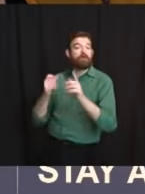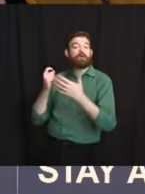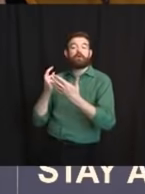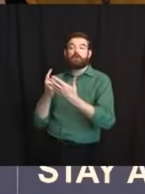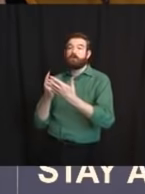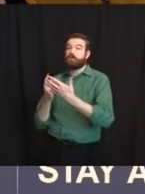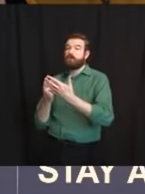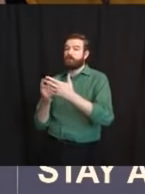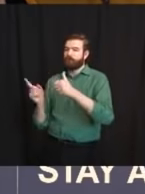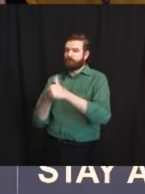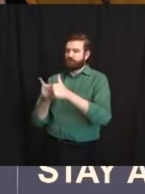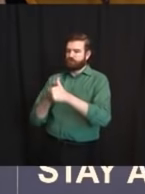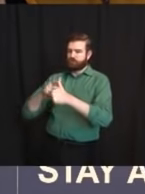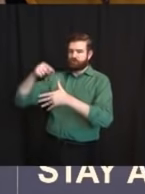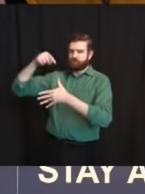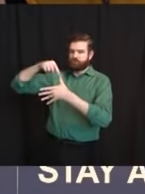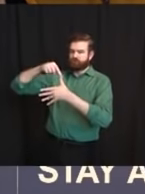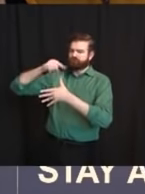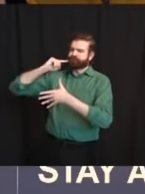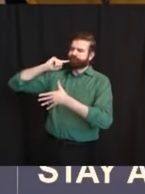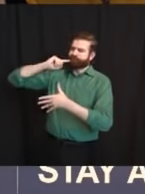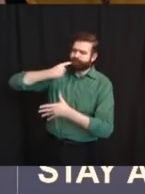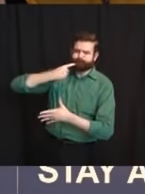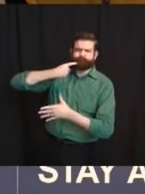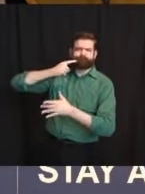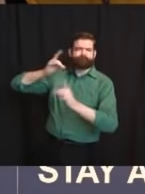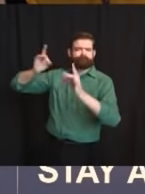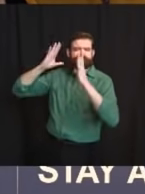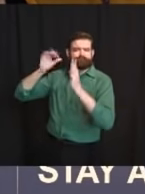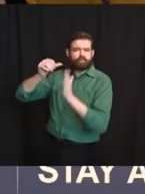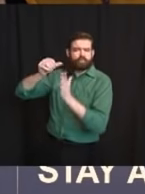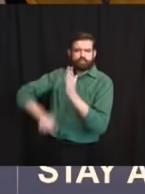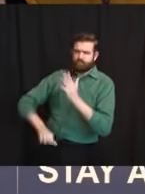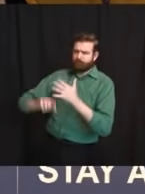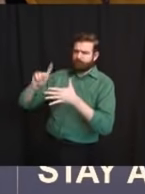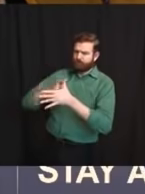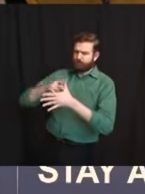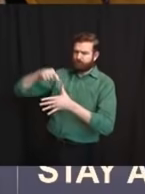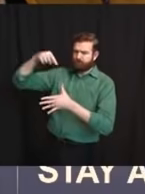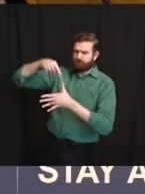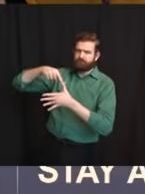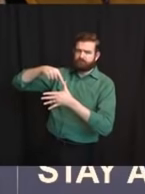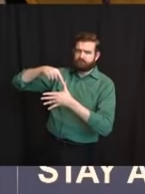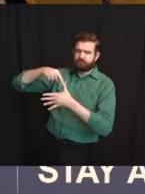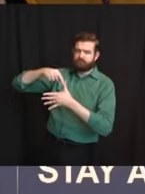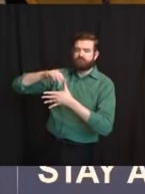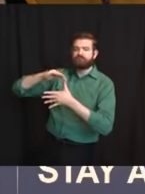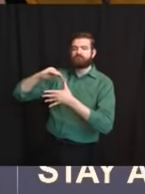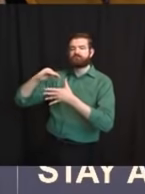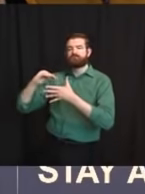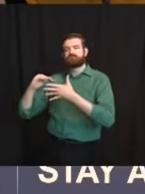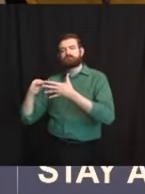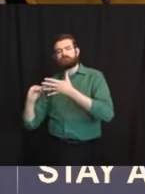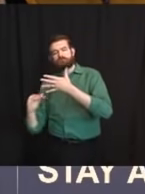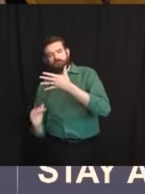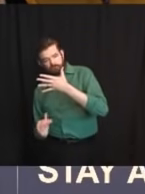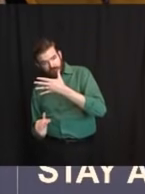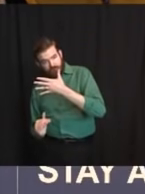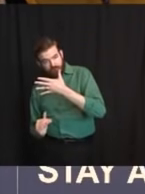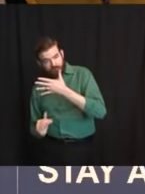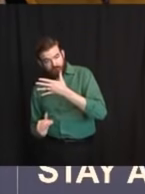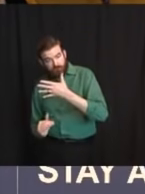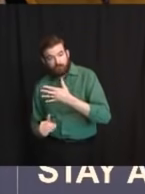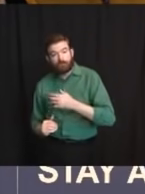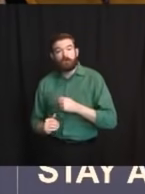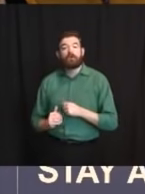Facilities must develop plans to test patients 72 hours prior to surgery